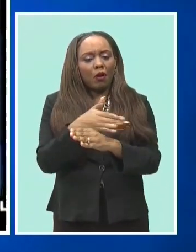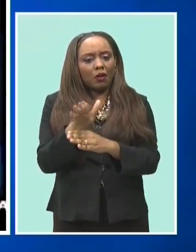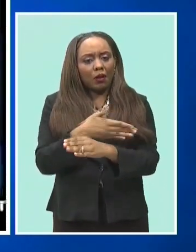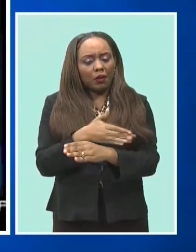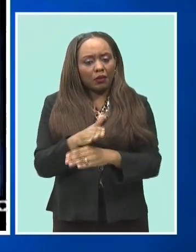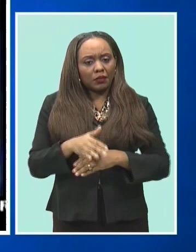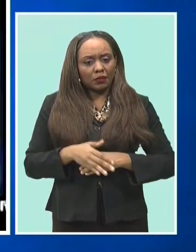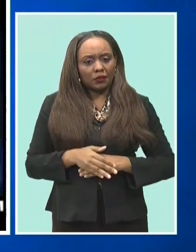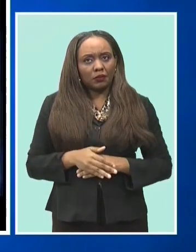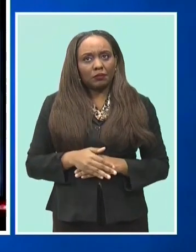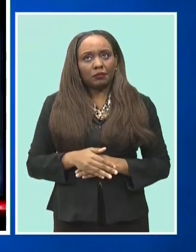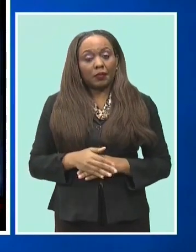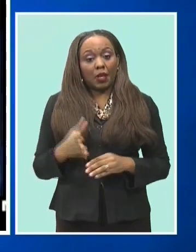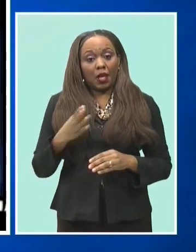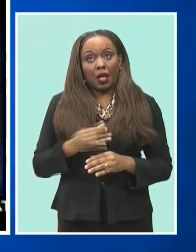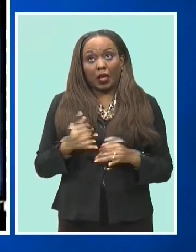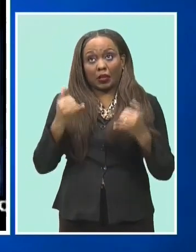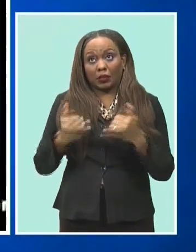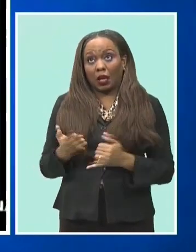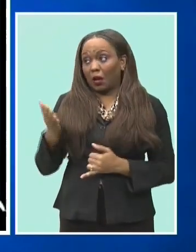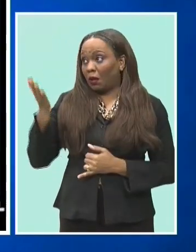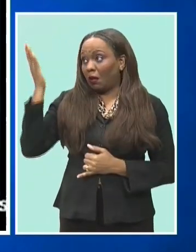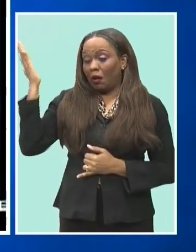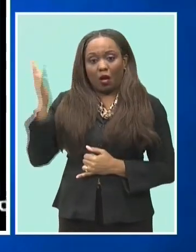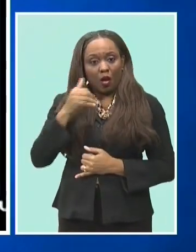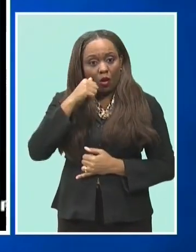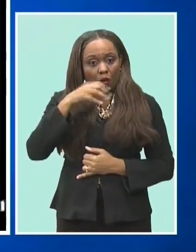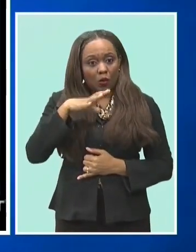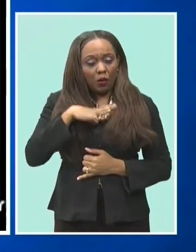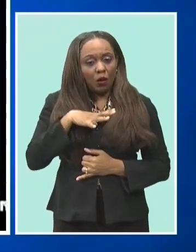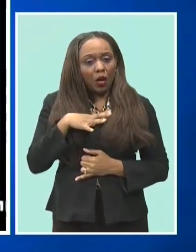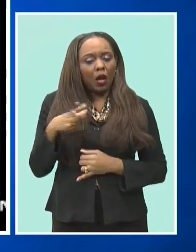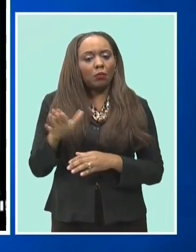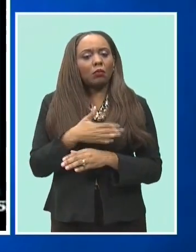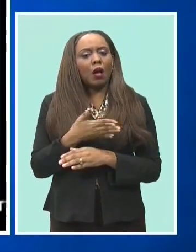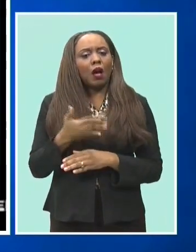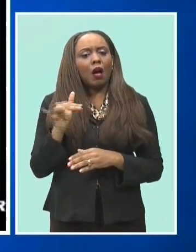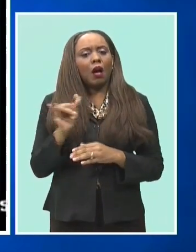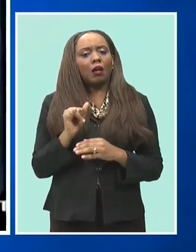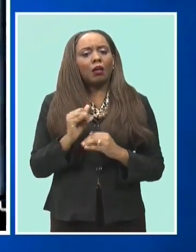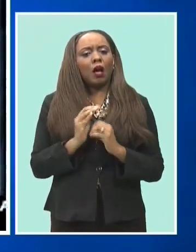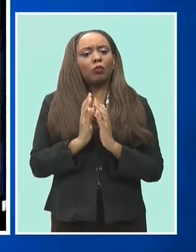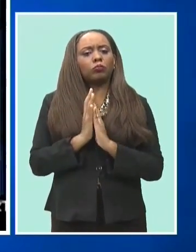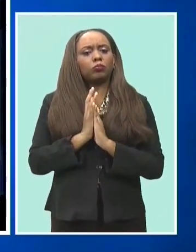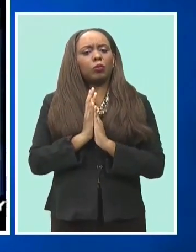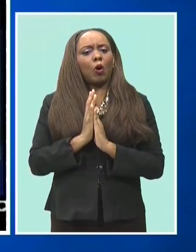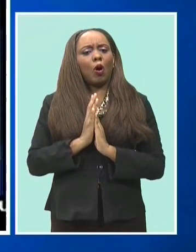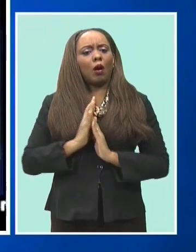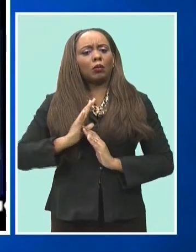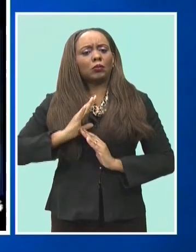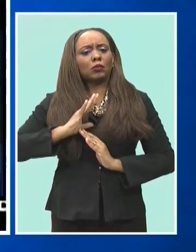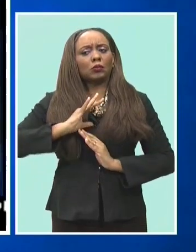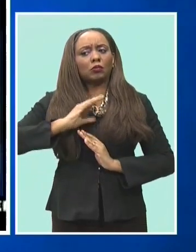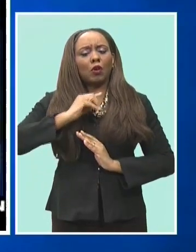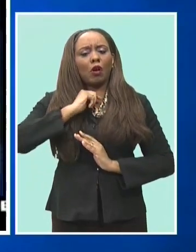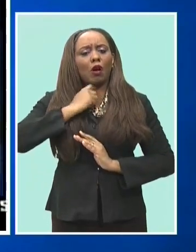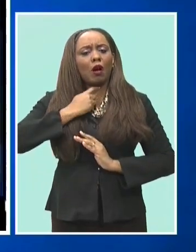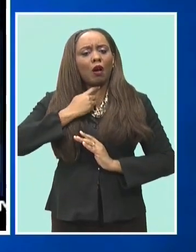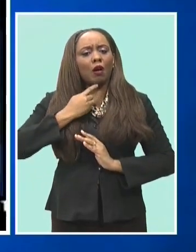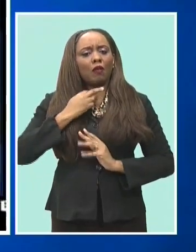prayer. While even at the 2009 Summit of the Americas, another operatic version was done.